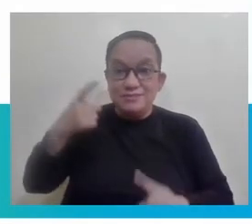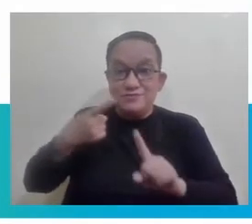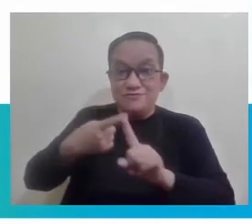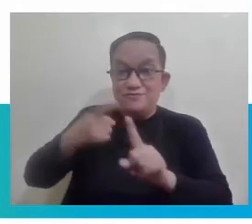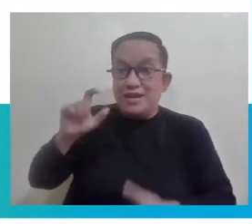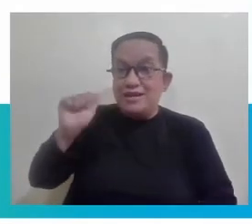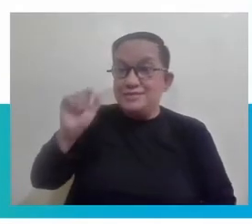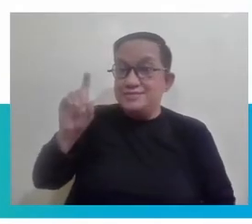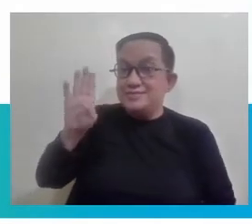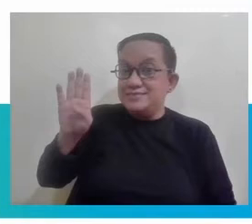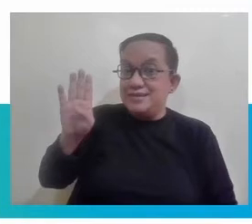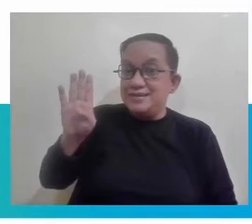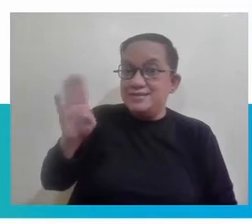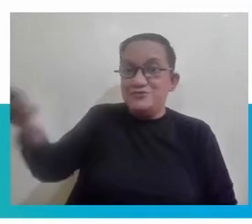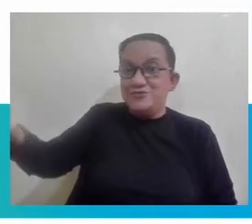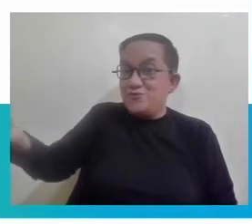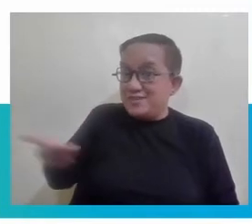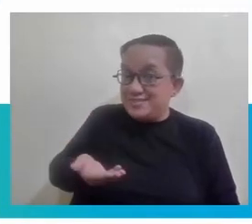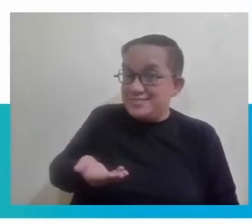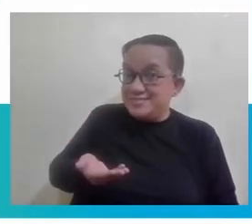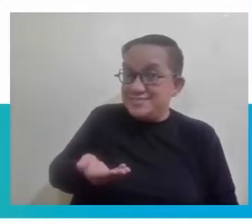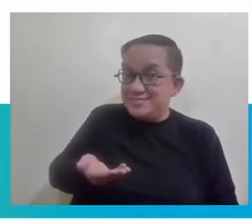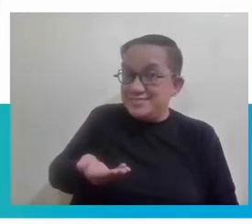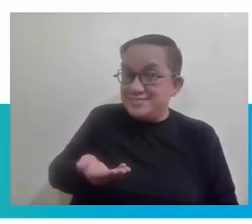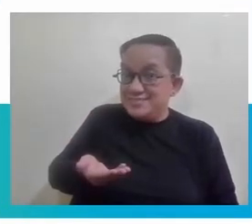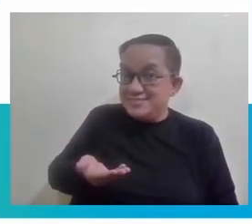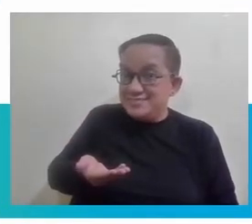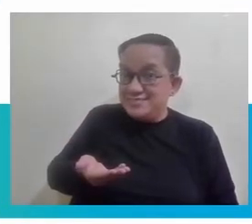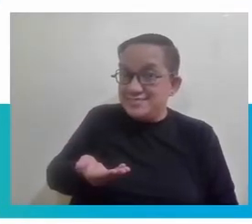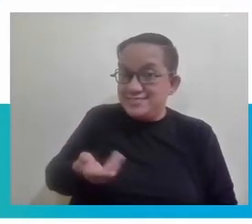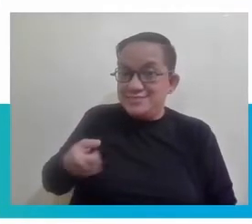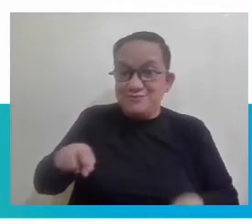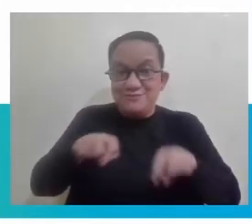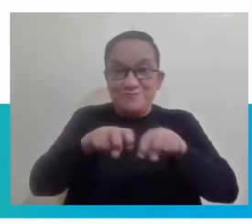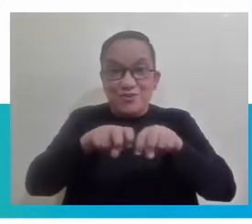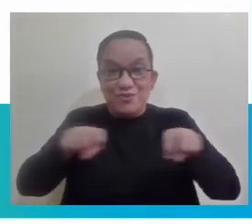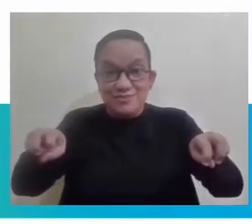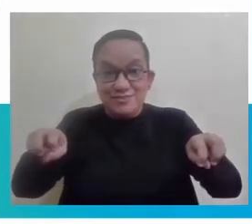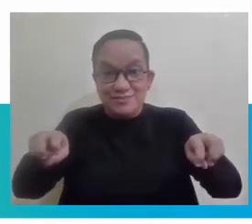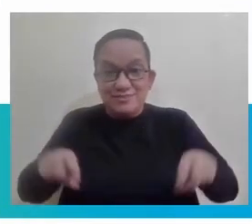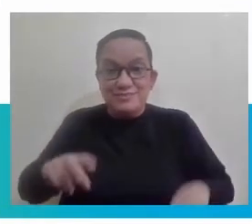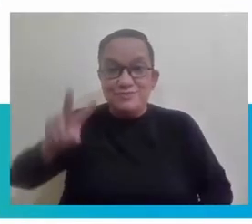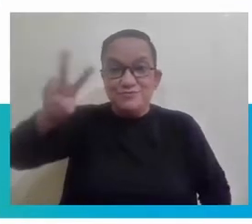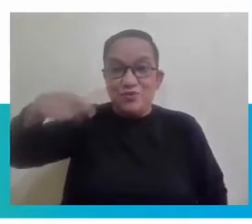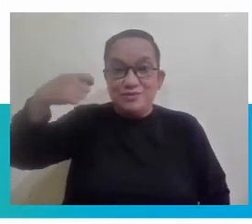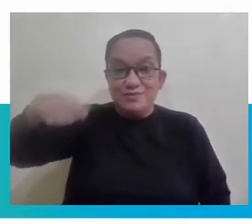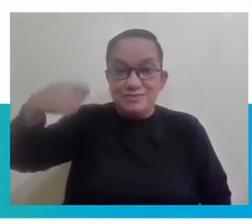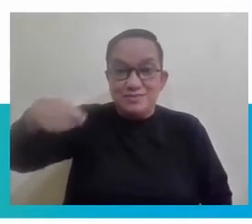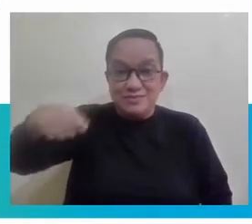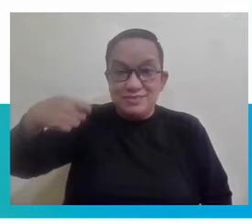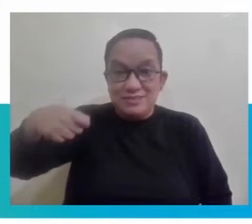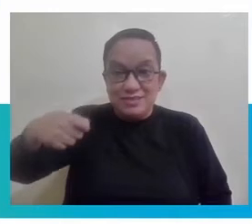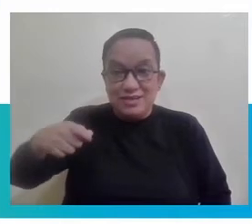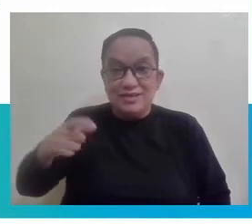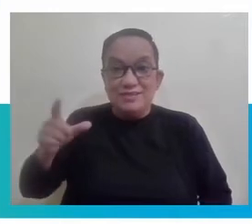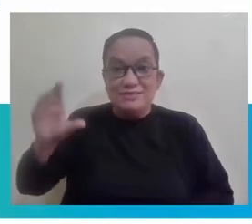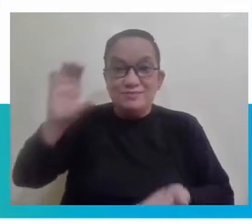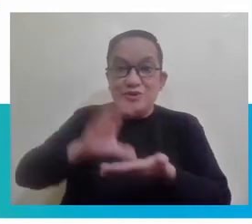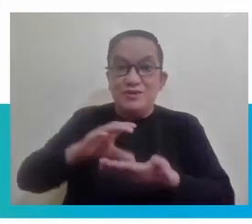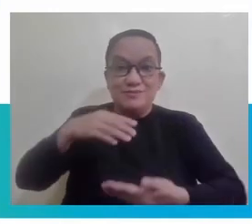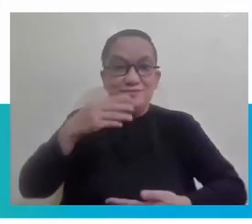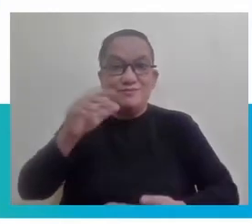President Christian Kettle Thompson from the European Investment Bank, and he's dialing in from Luxembourg. Hello,